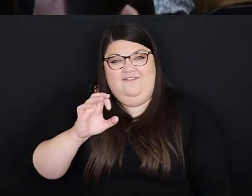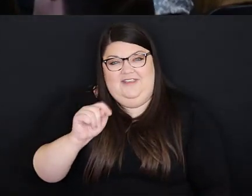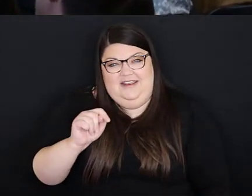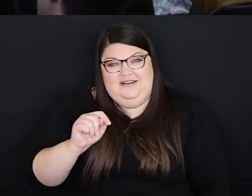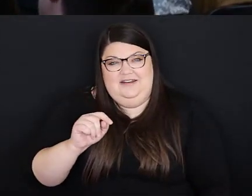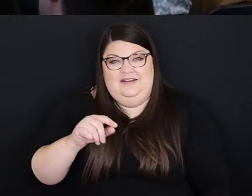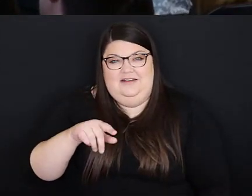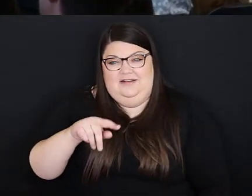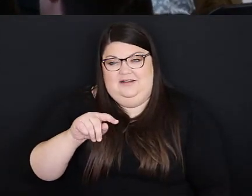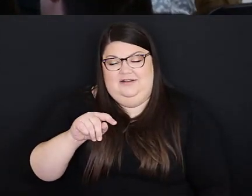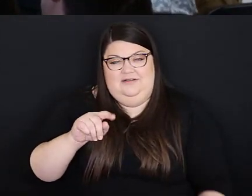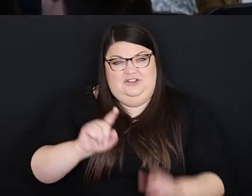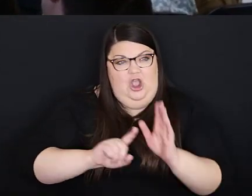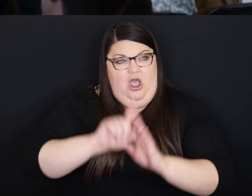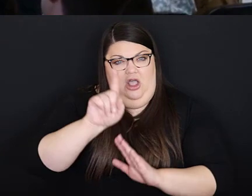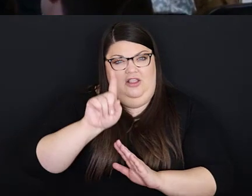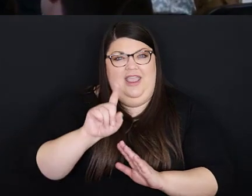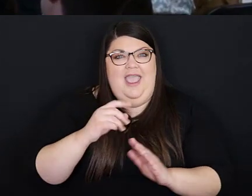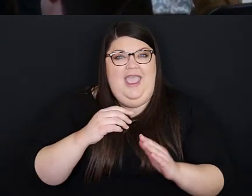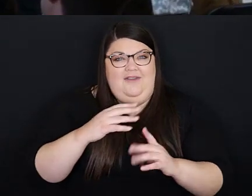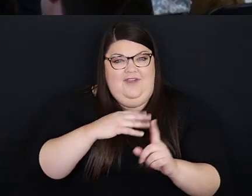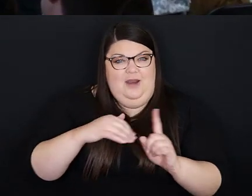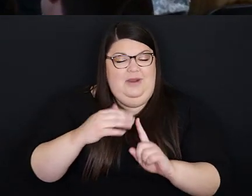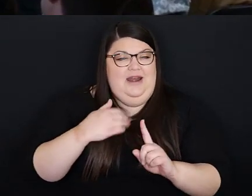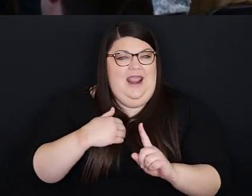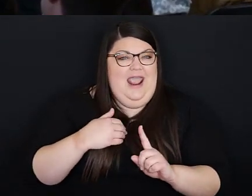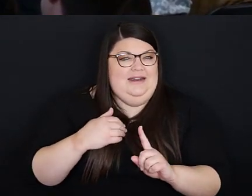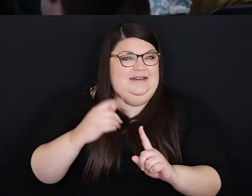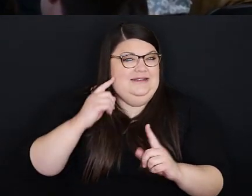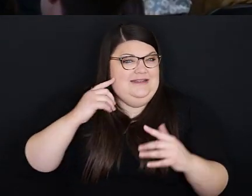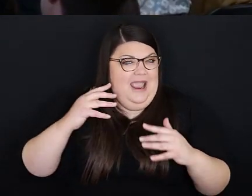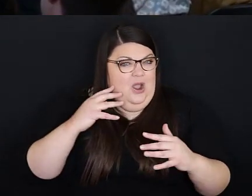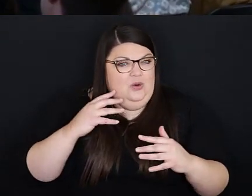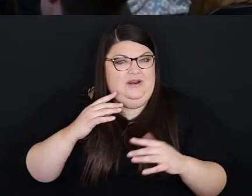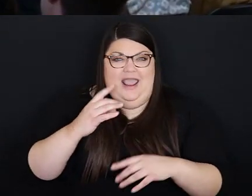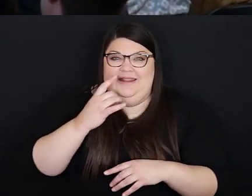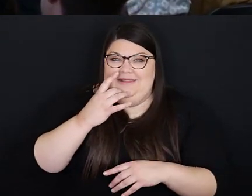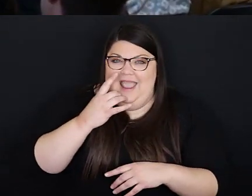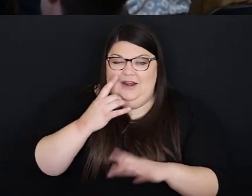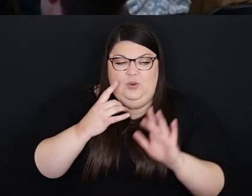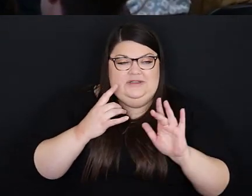sound and light that was touch activated.